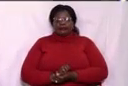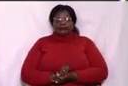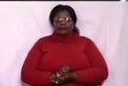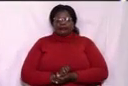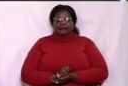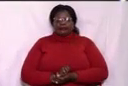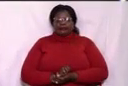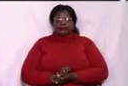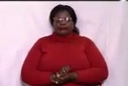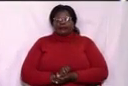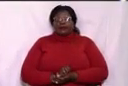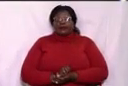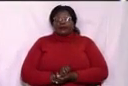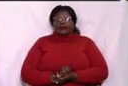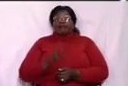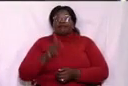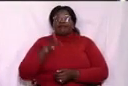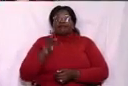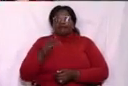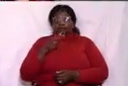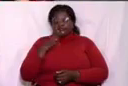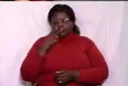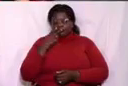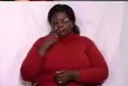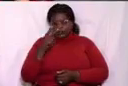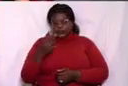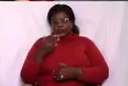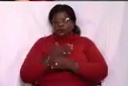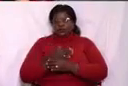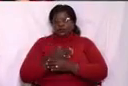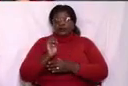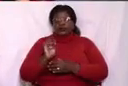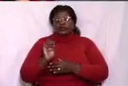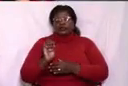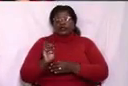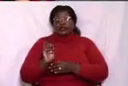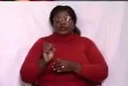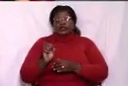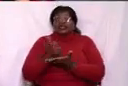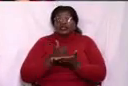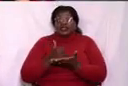also, just looking at your work, it's clear there are elements of an